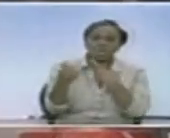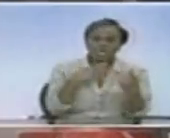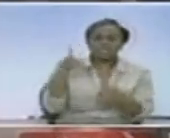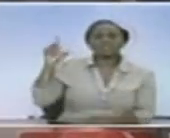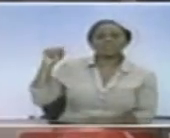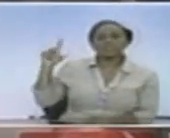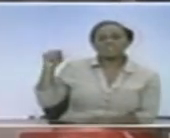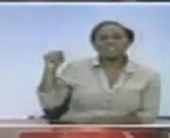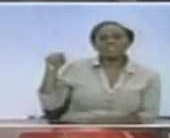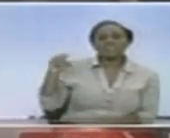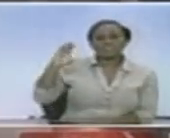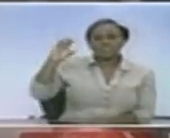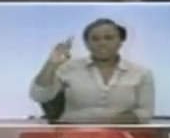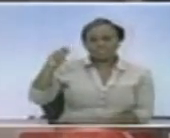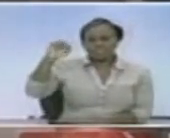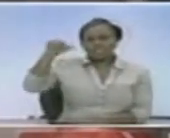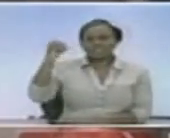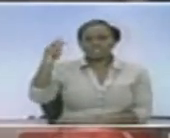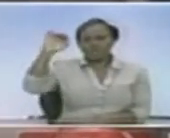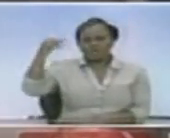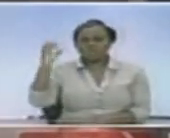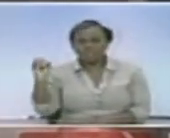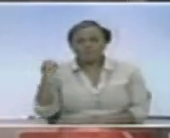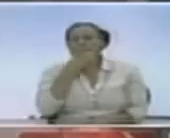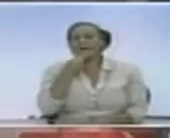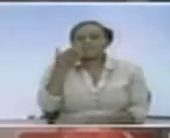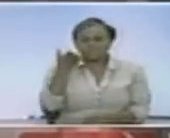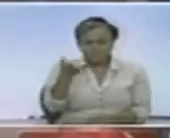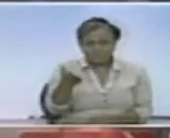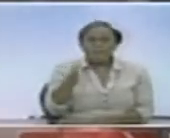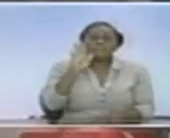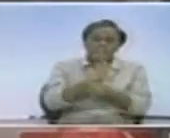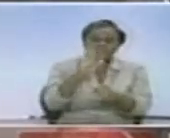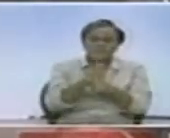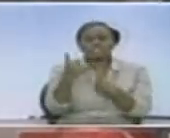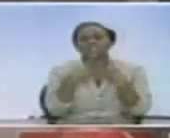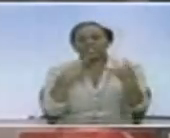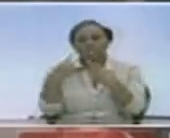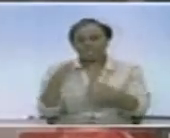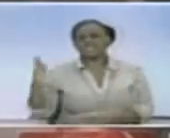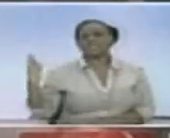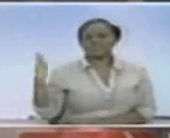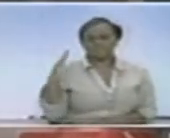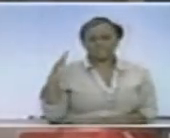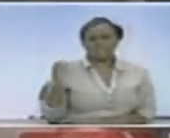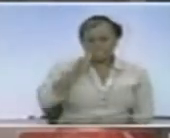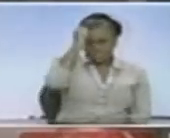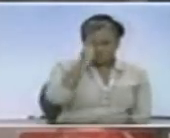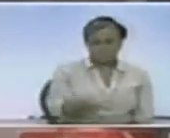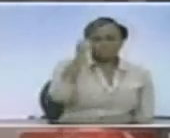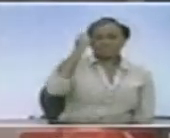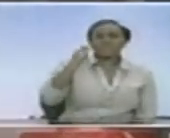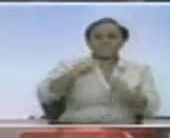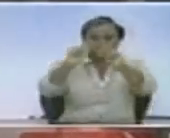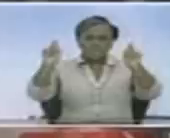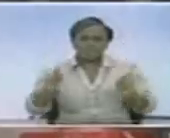Look at Sir Charles on that bench. This man. We're going to so much to talk about. Insecurity, the judiciary,